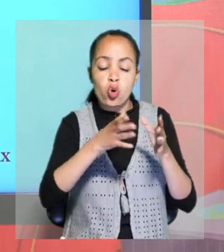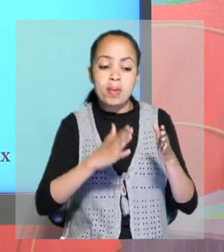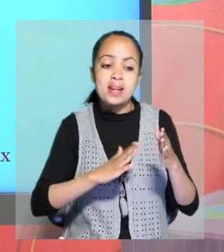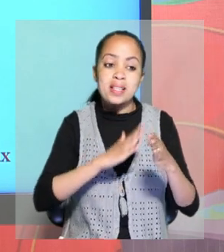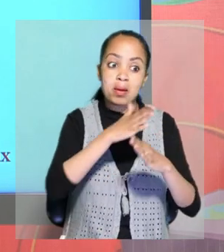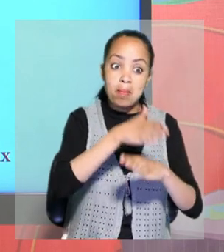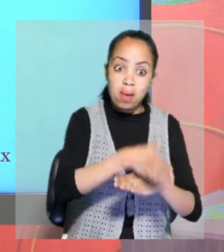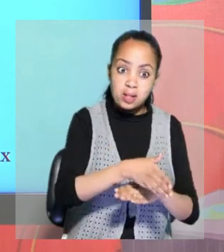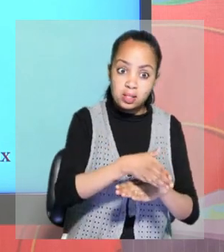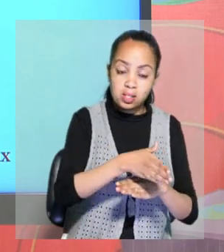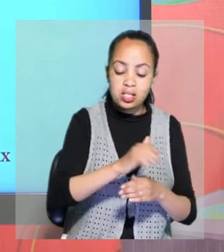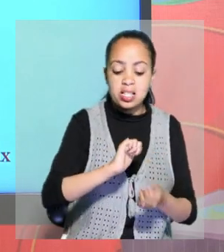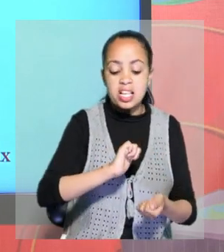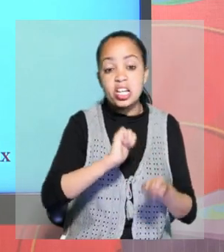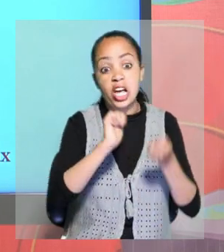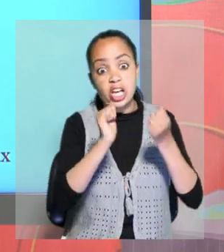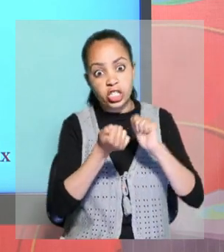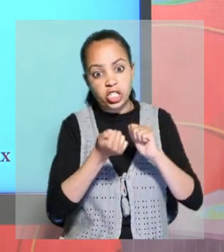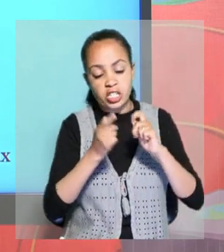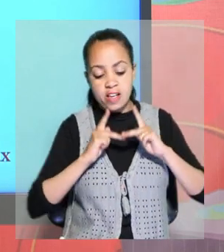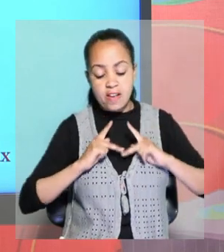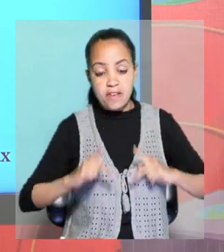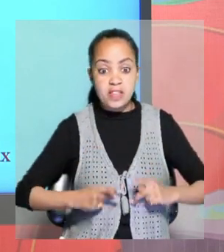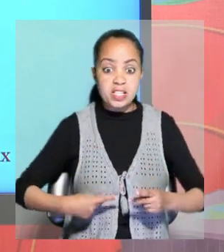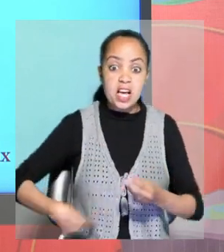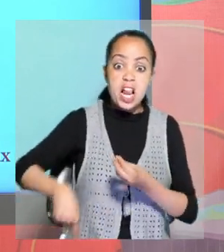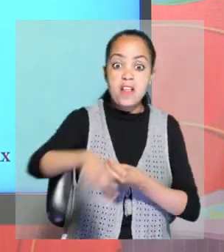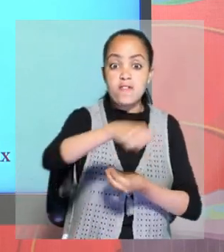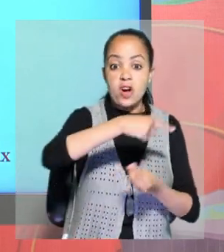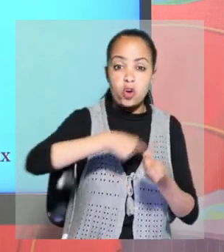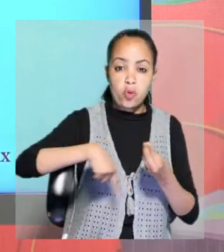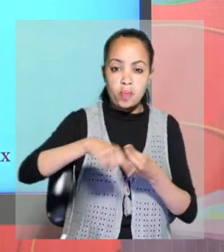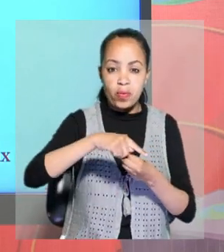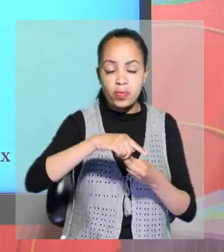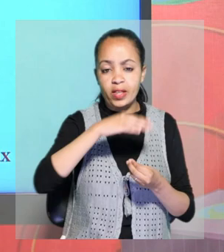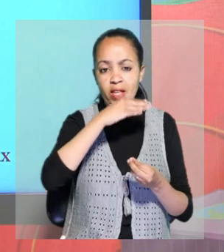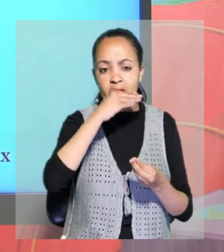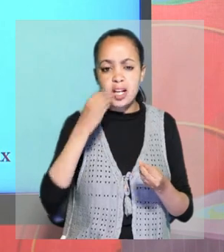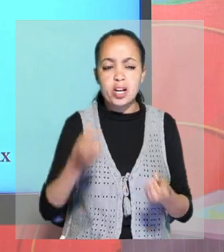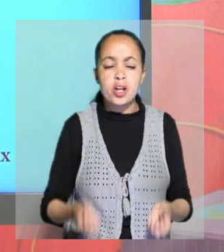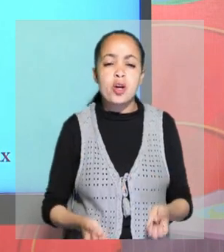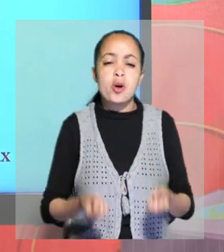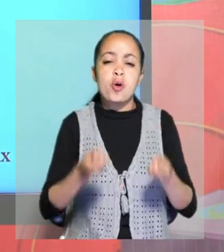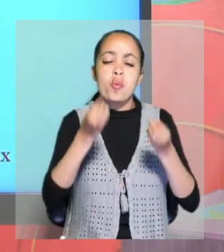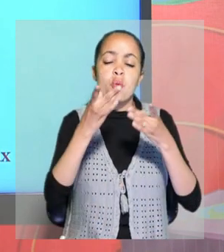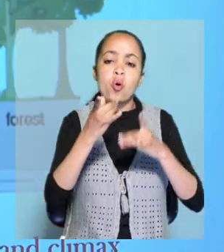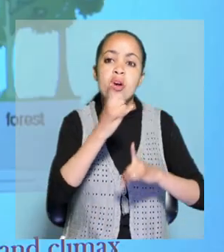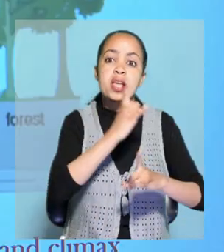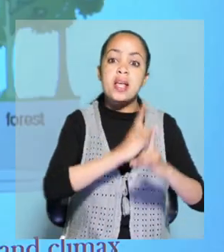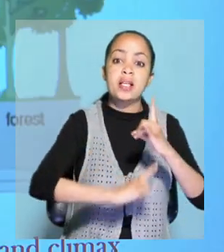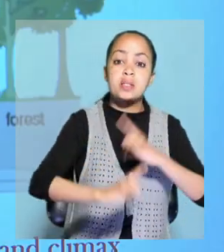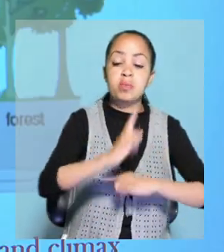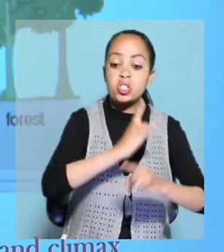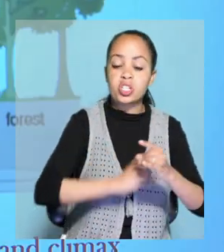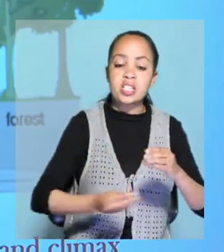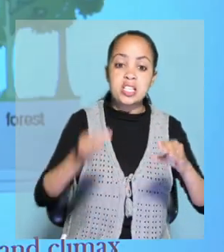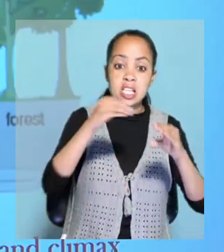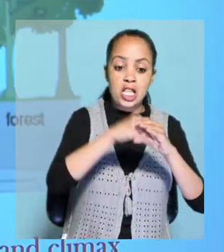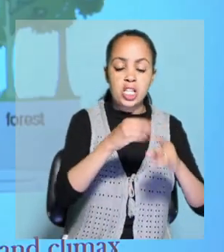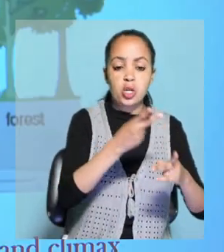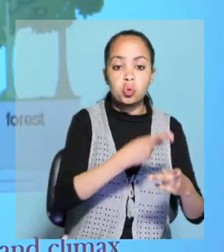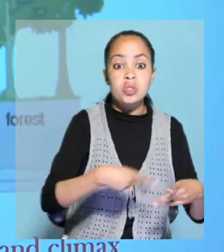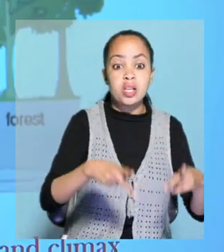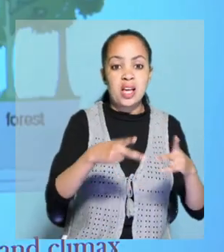passes, there is a change in a physical environment of the area, and the more species become enter into the area, and